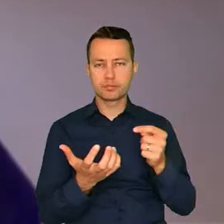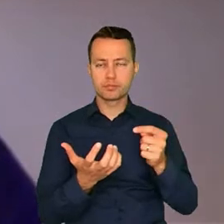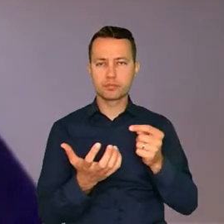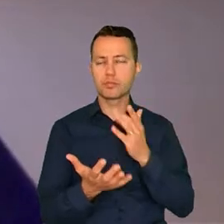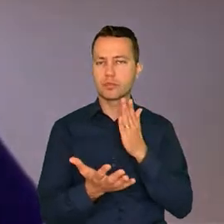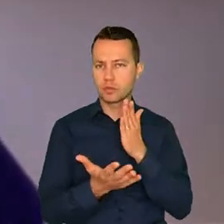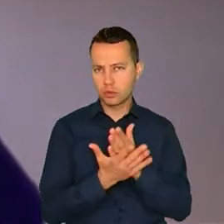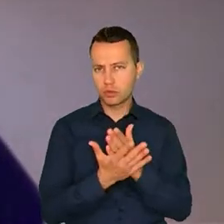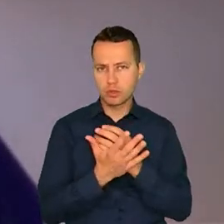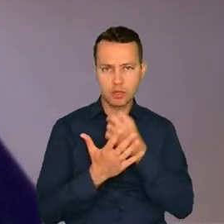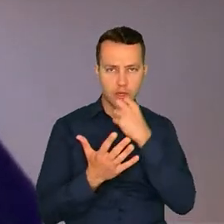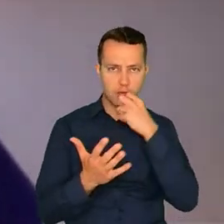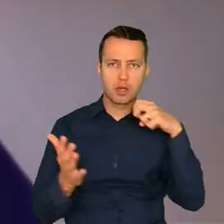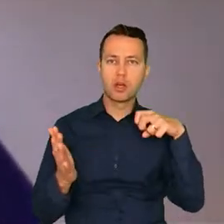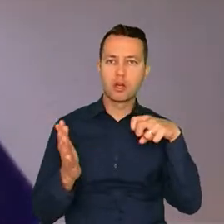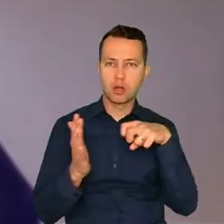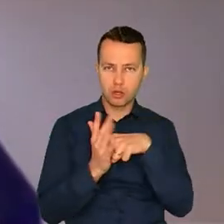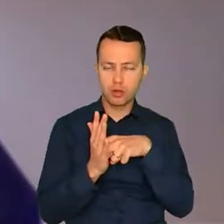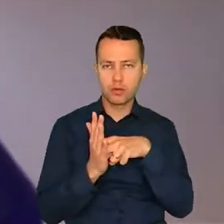it was